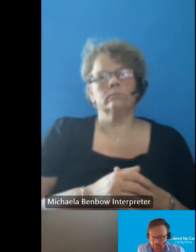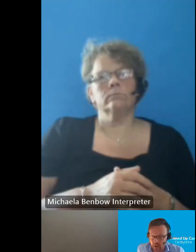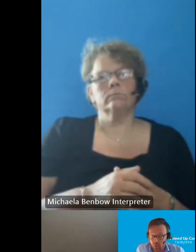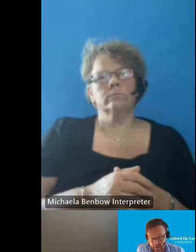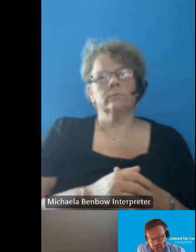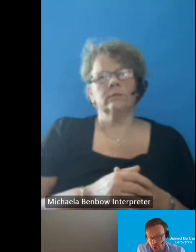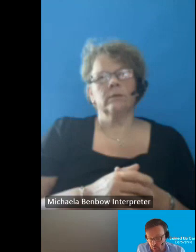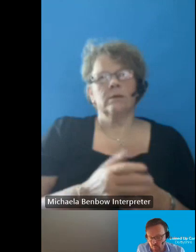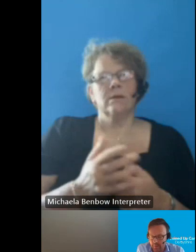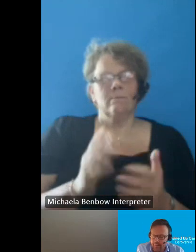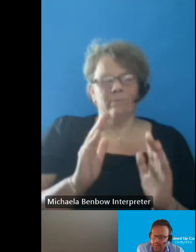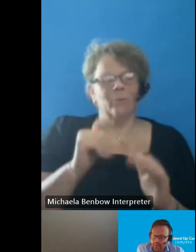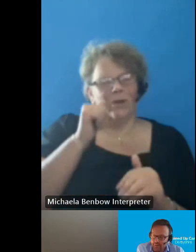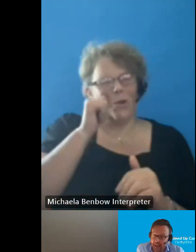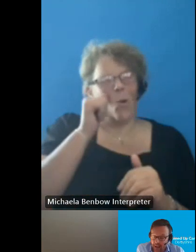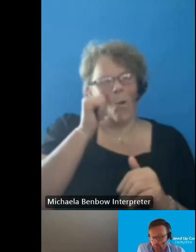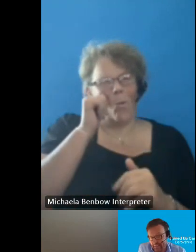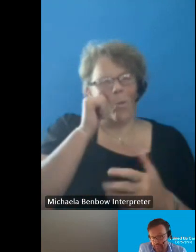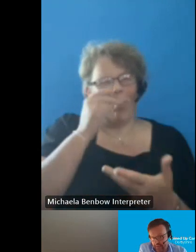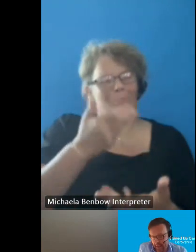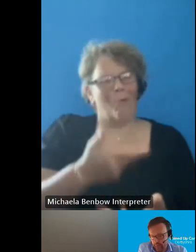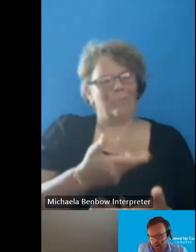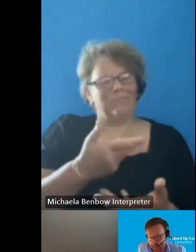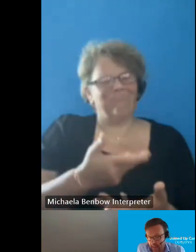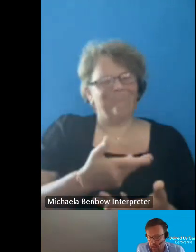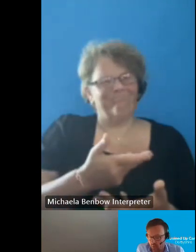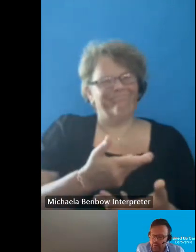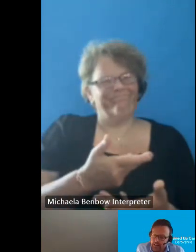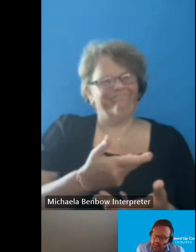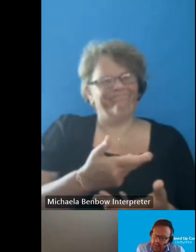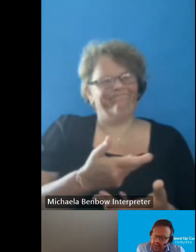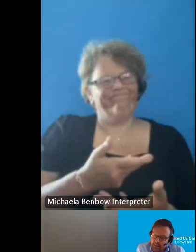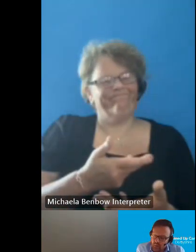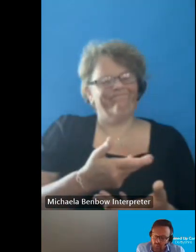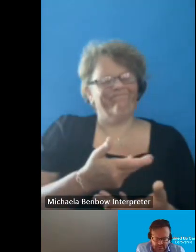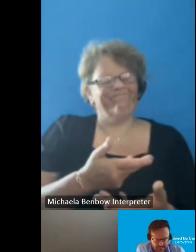about where we are, we know that how we deliver care right now,